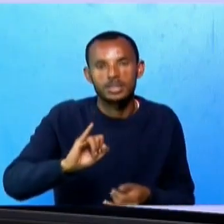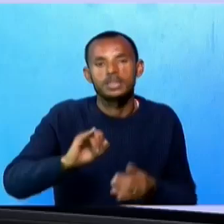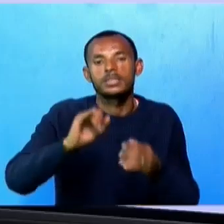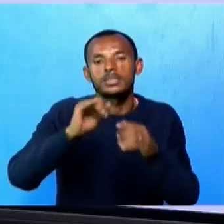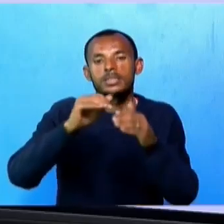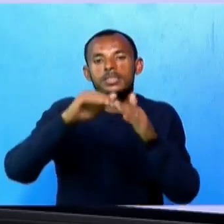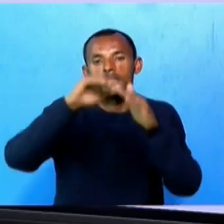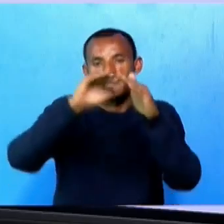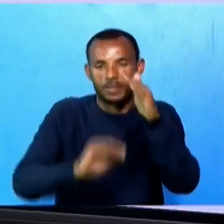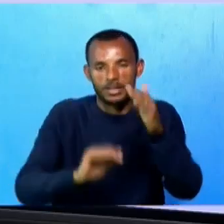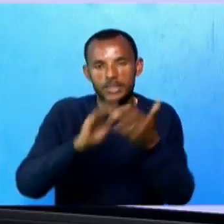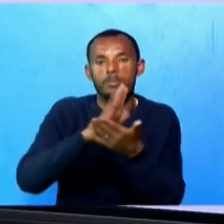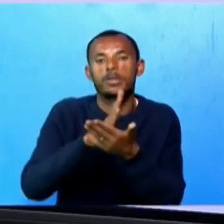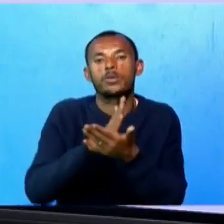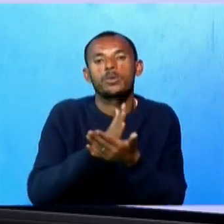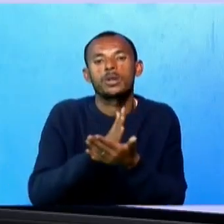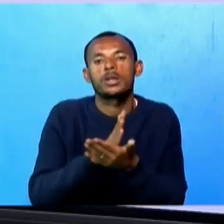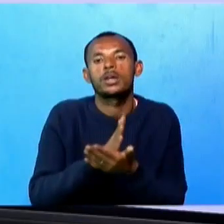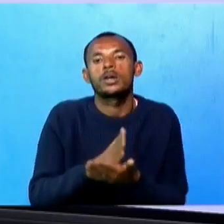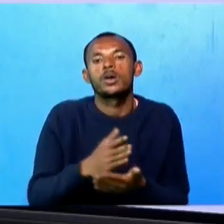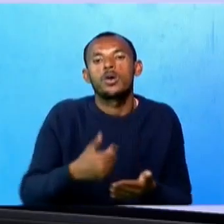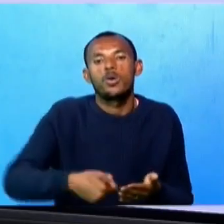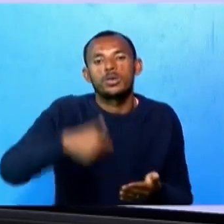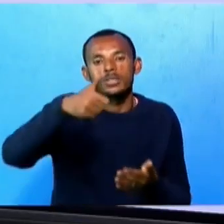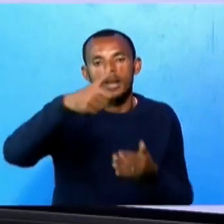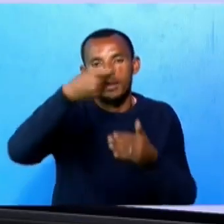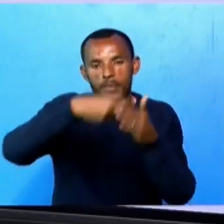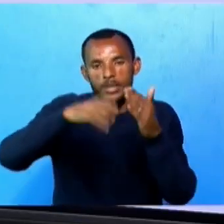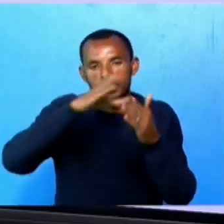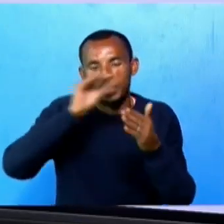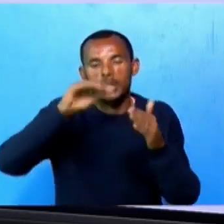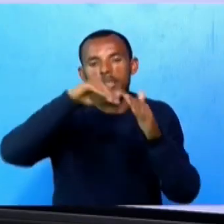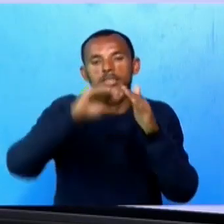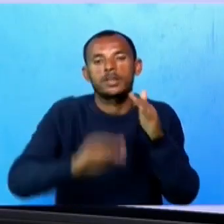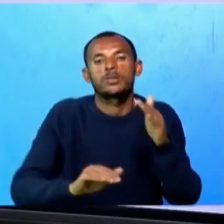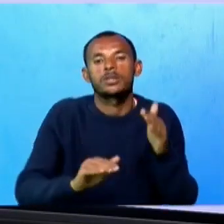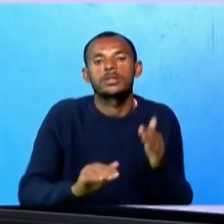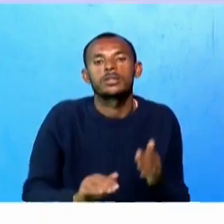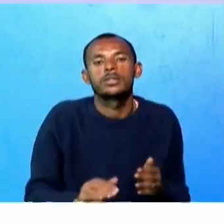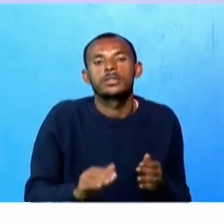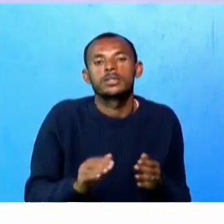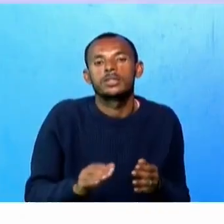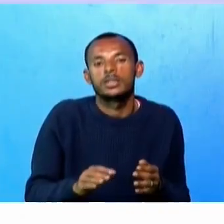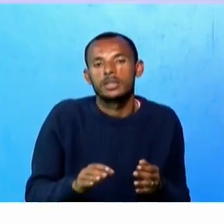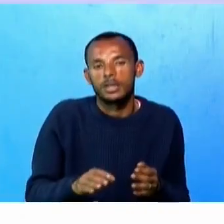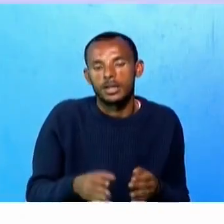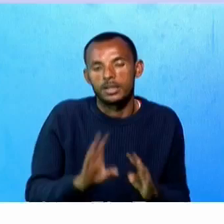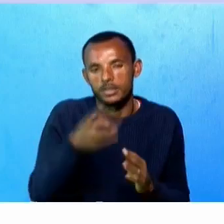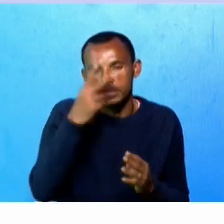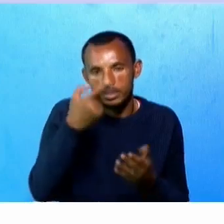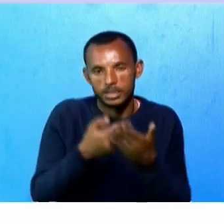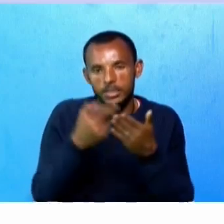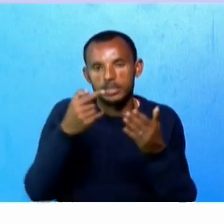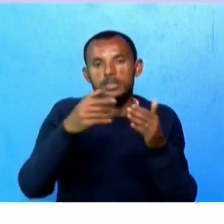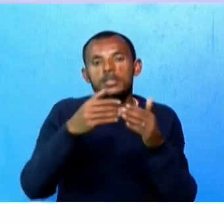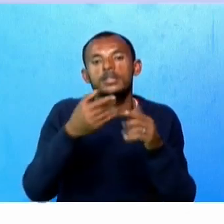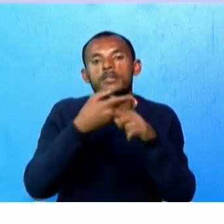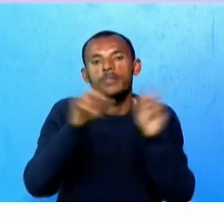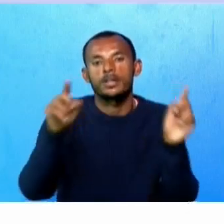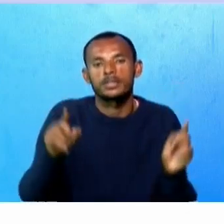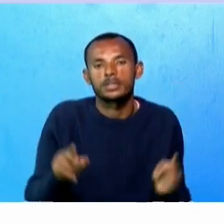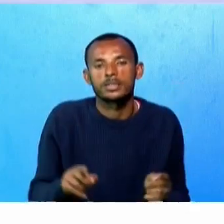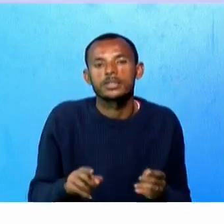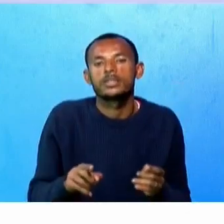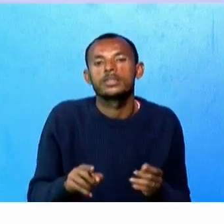difference between the original price and the discount, okay? Take this difference, you will get the current